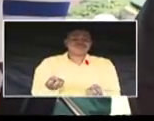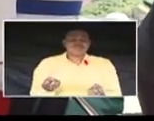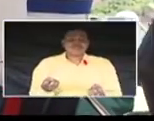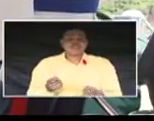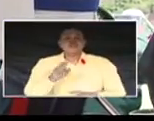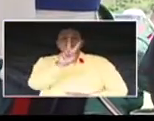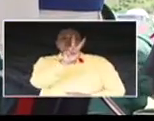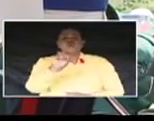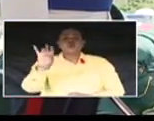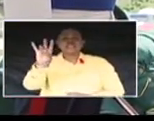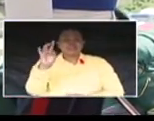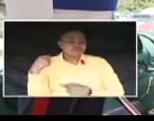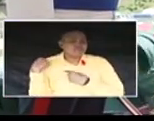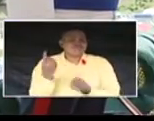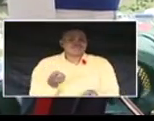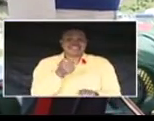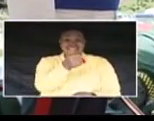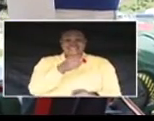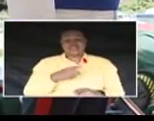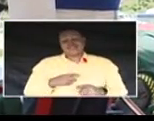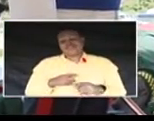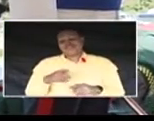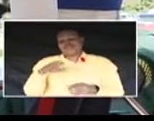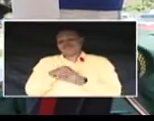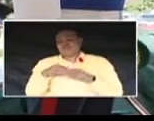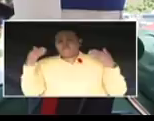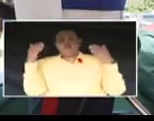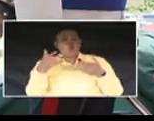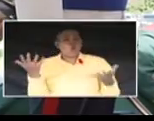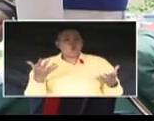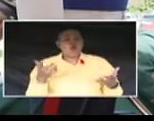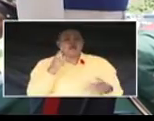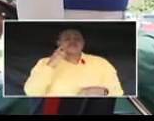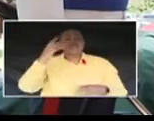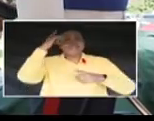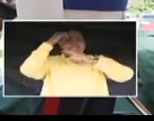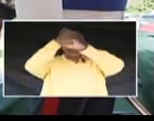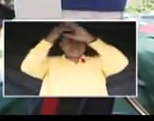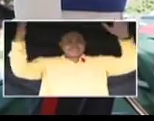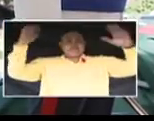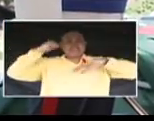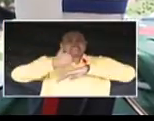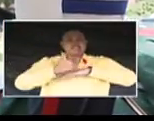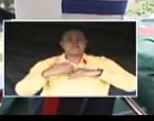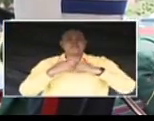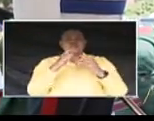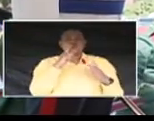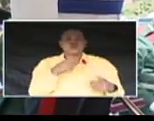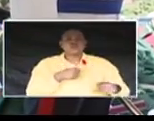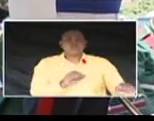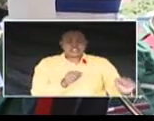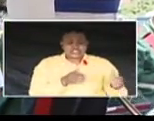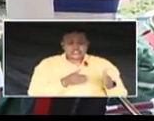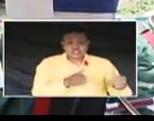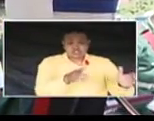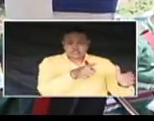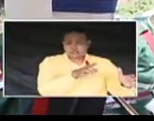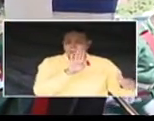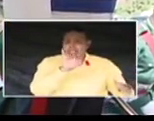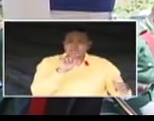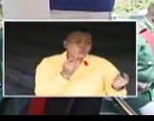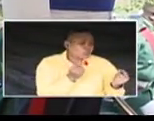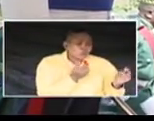since 2007. His primary areas of focus include conceptualizing and implementing the strategic direction of the union